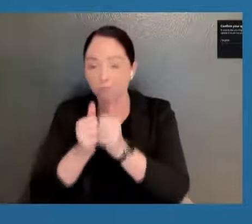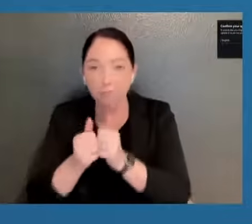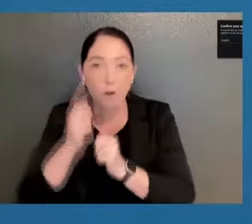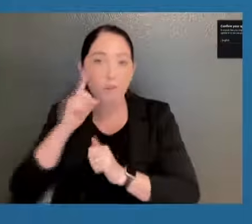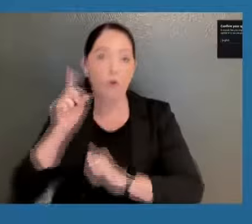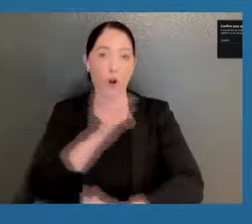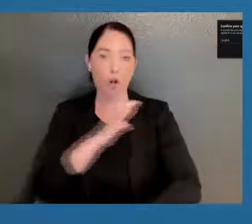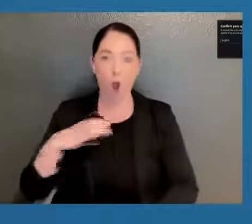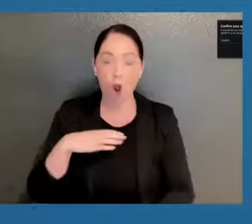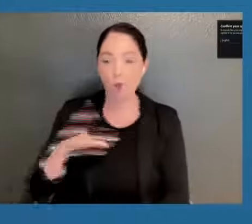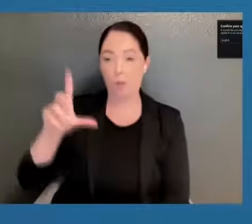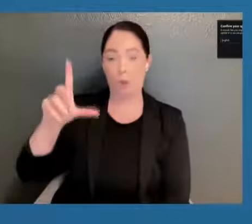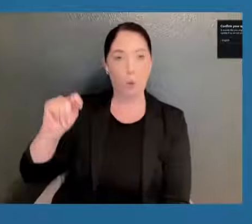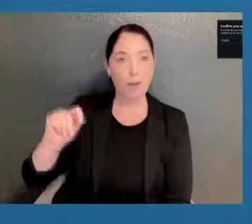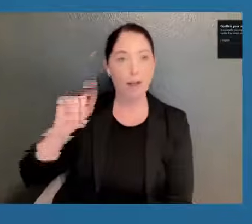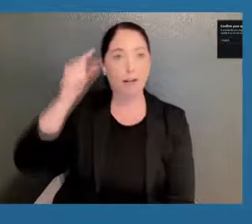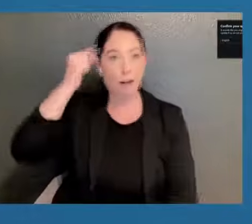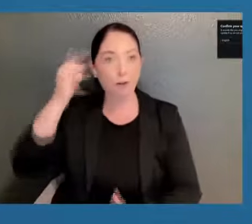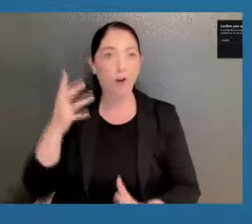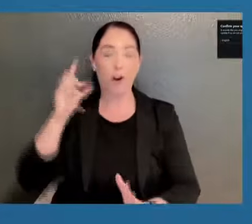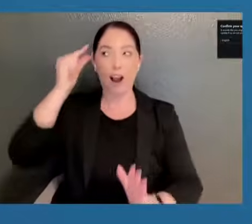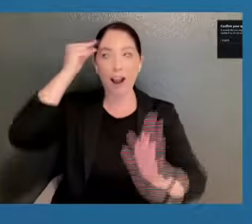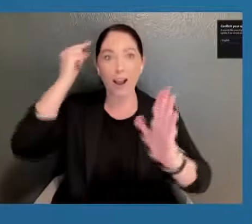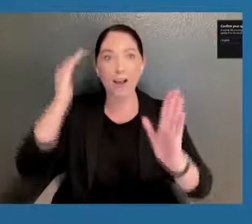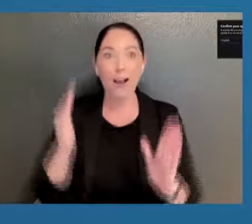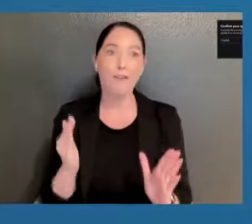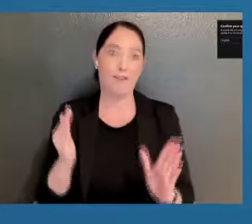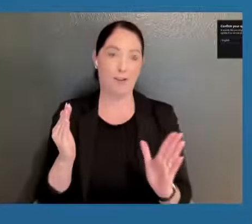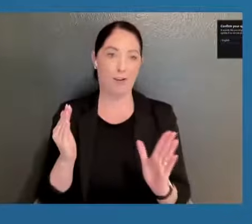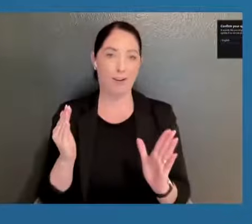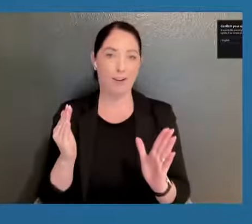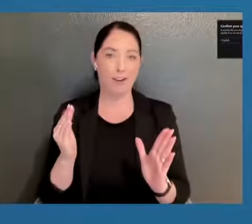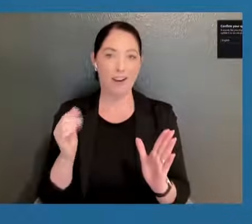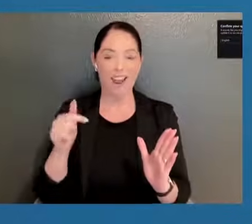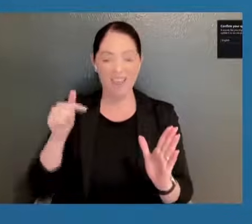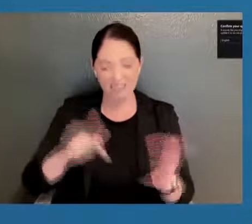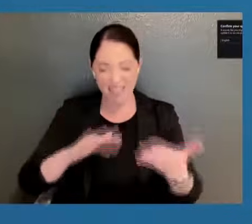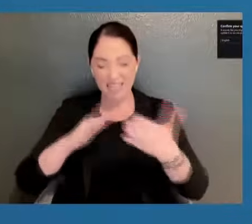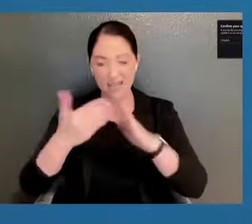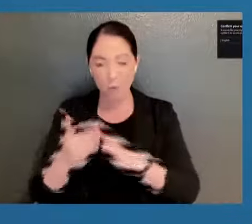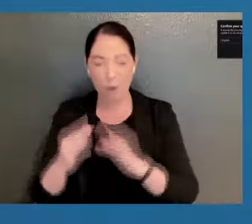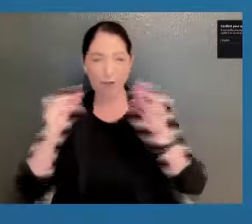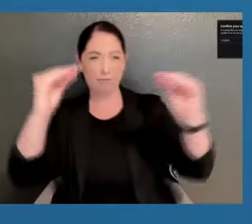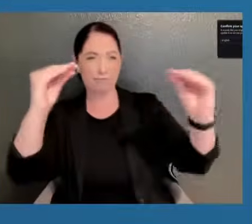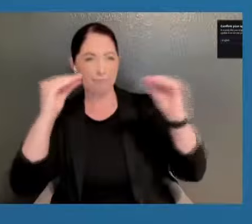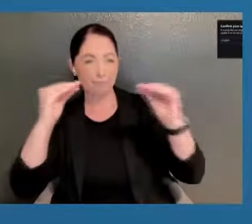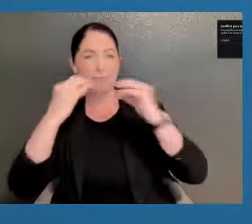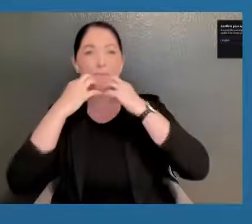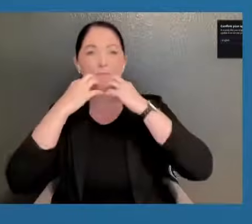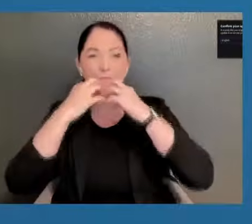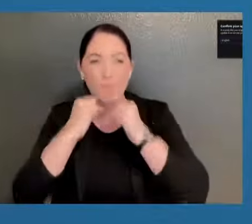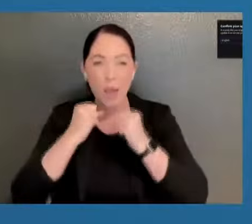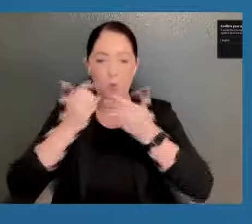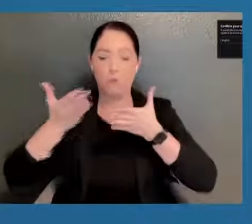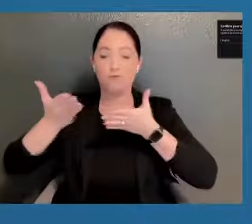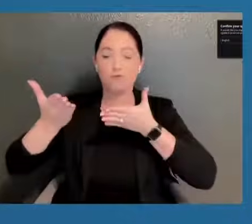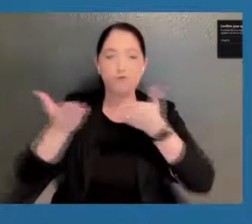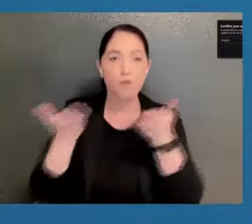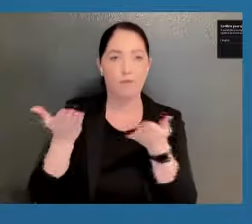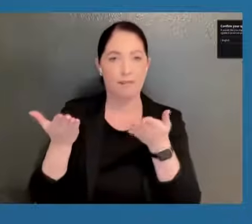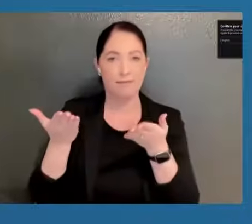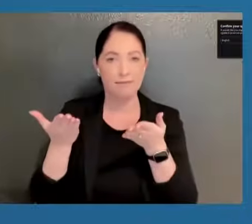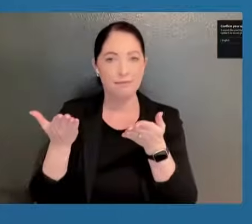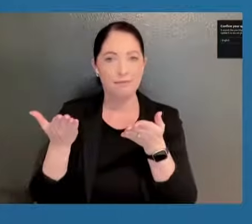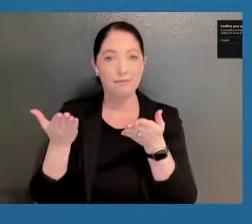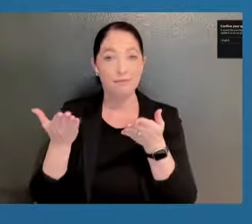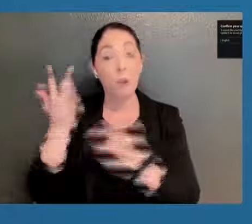governor, governor. And this is the community that taught me the value of serving others. Because Buffalo